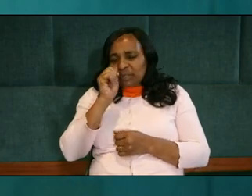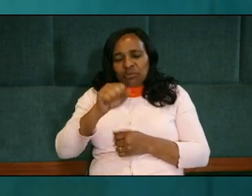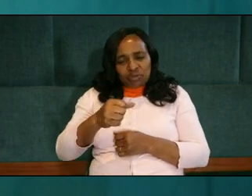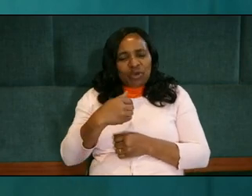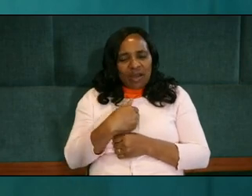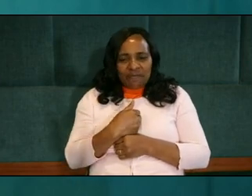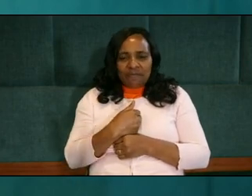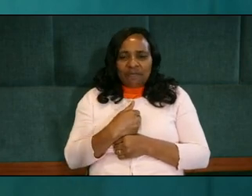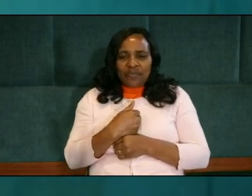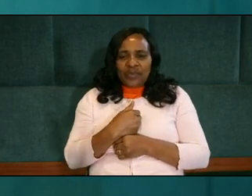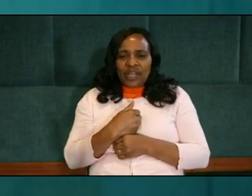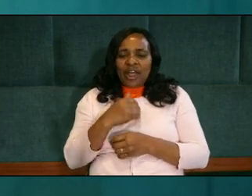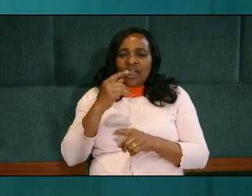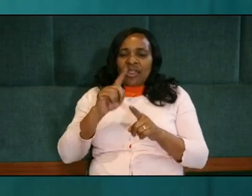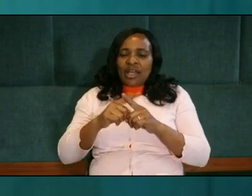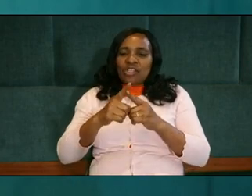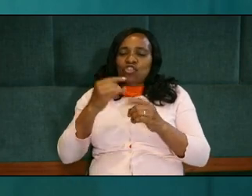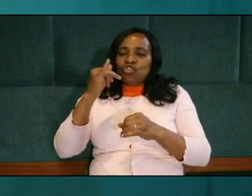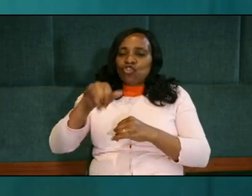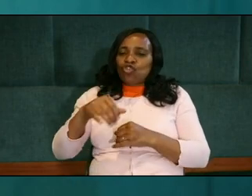have. And